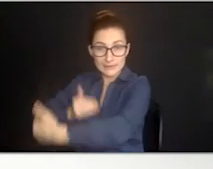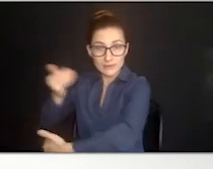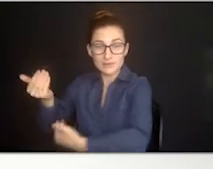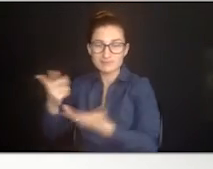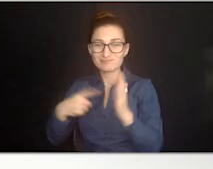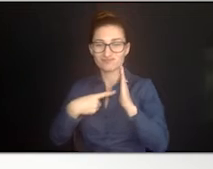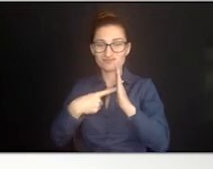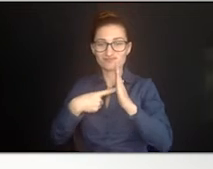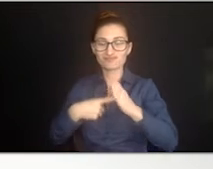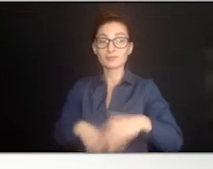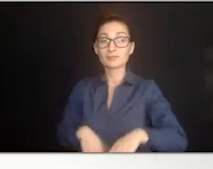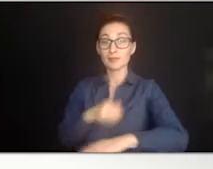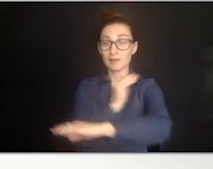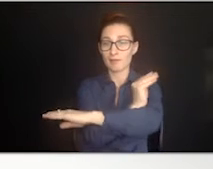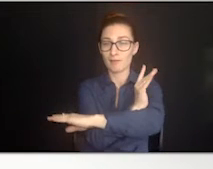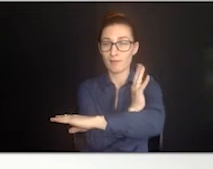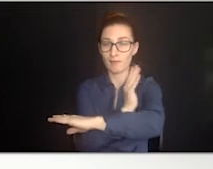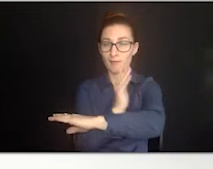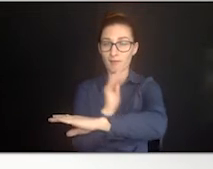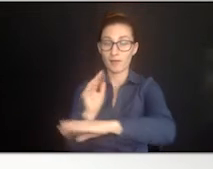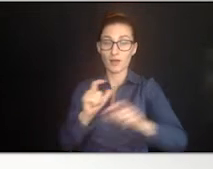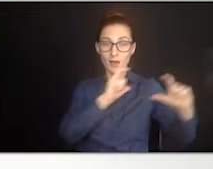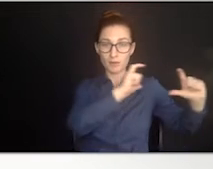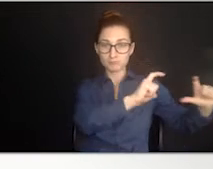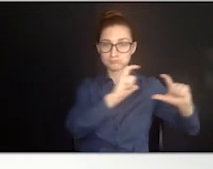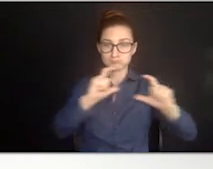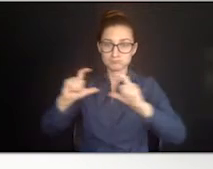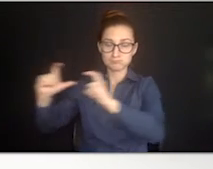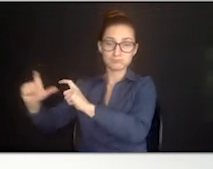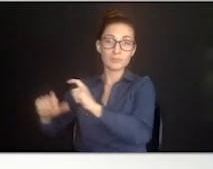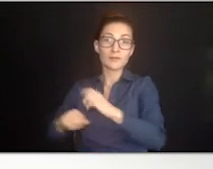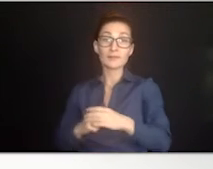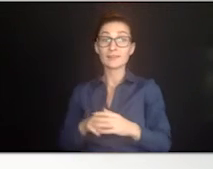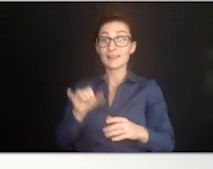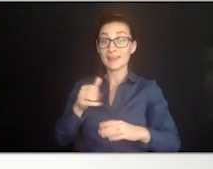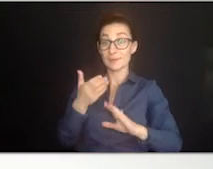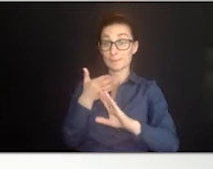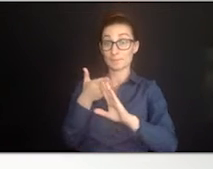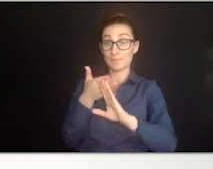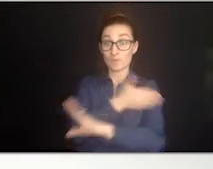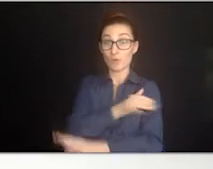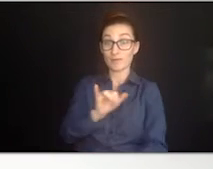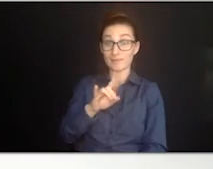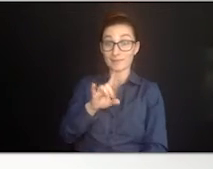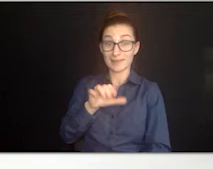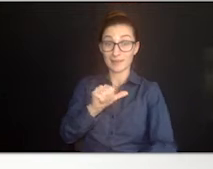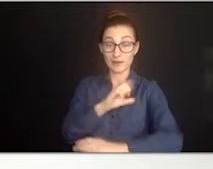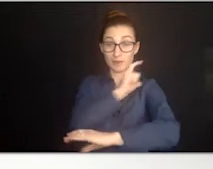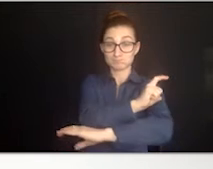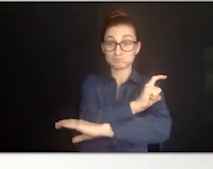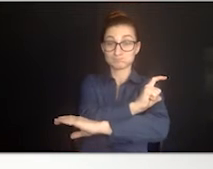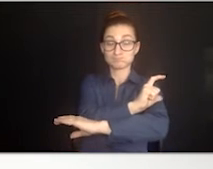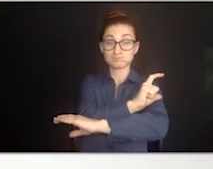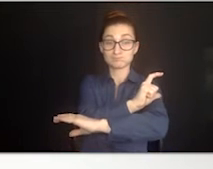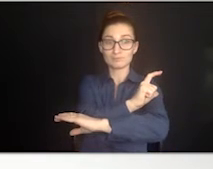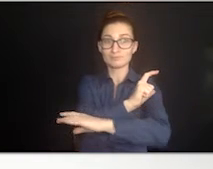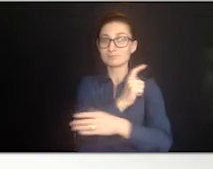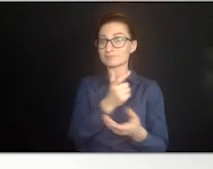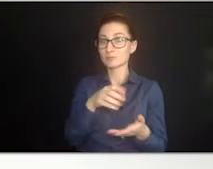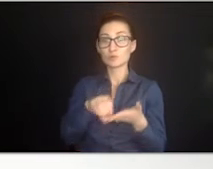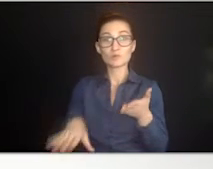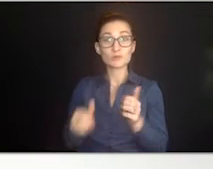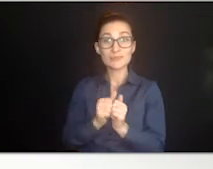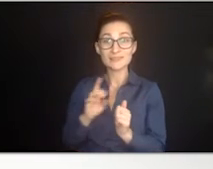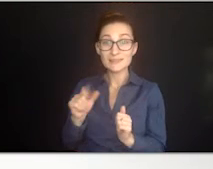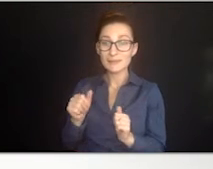you look at this continuum, this was previous to IDEA. Students with disabilities didn't even have the right to go to